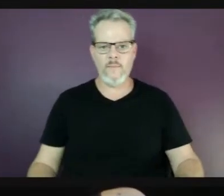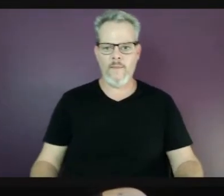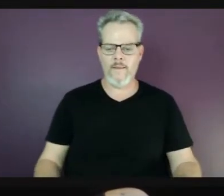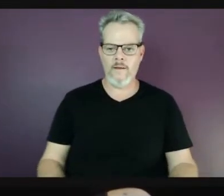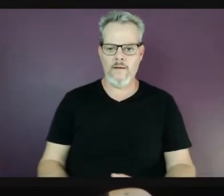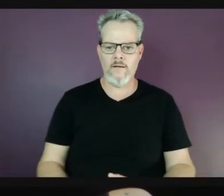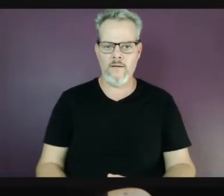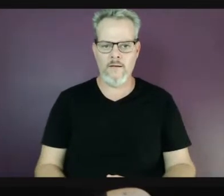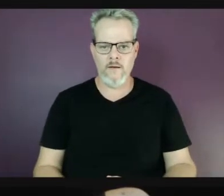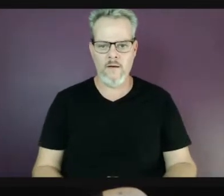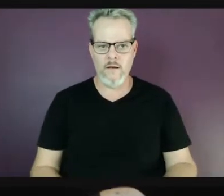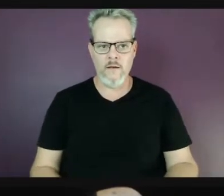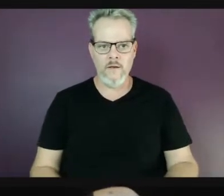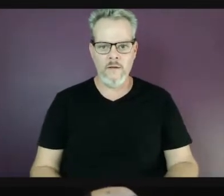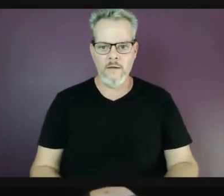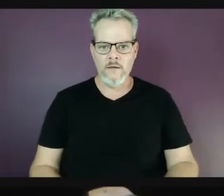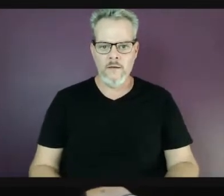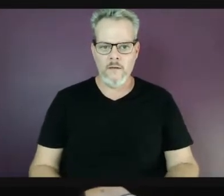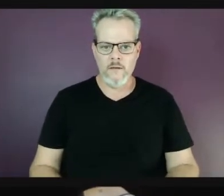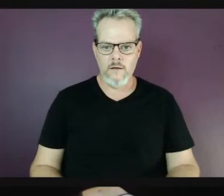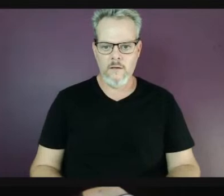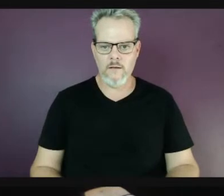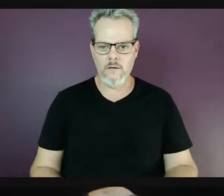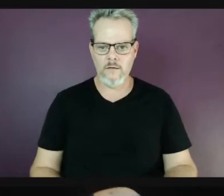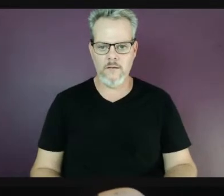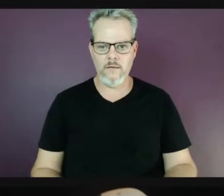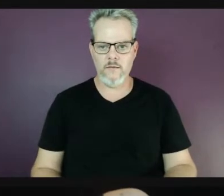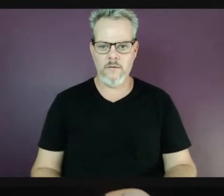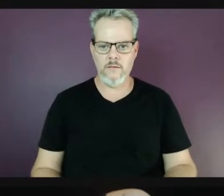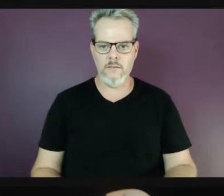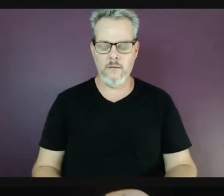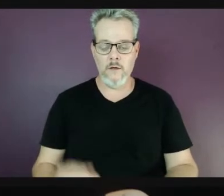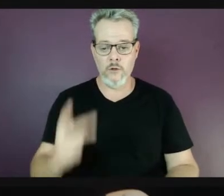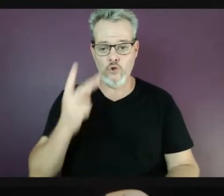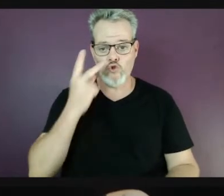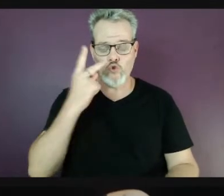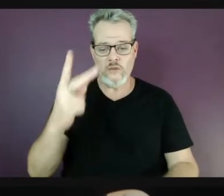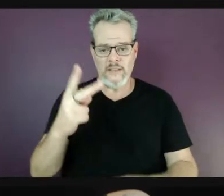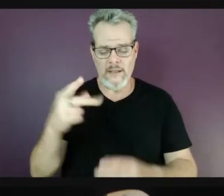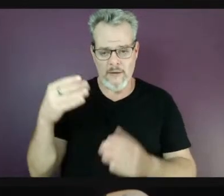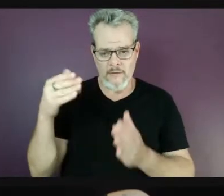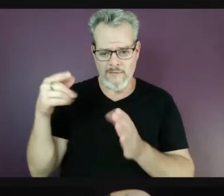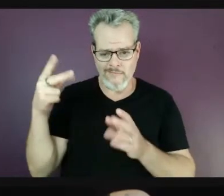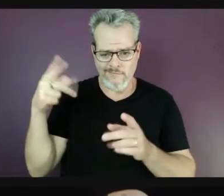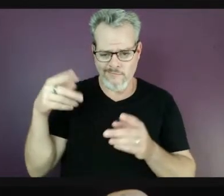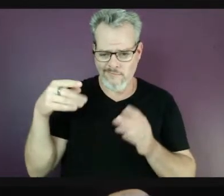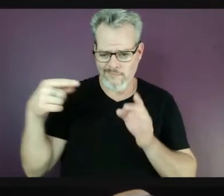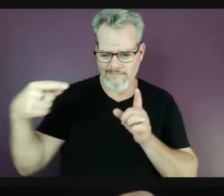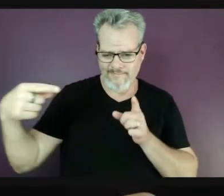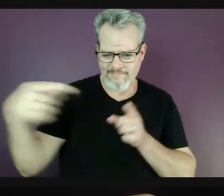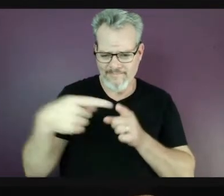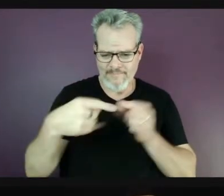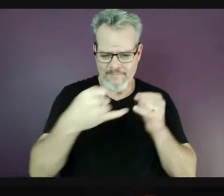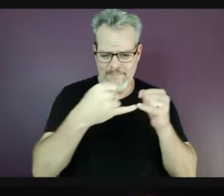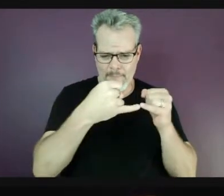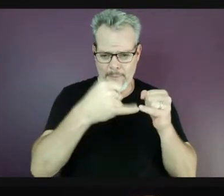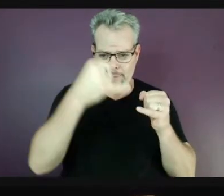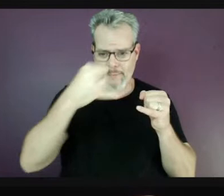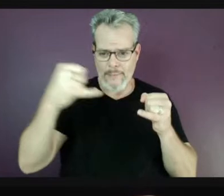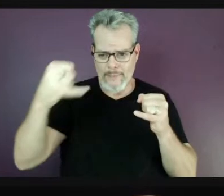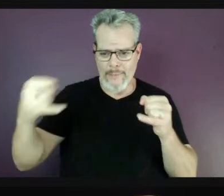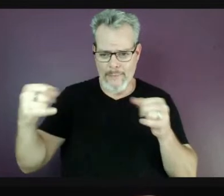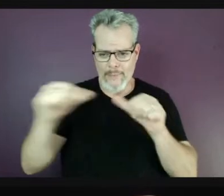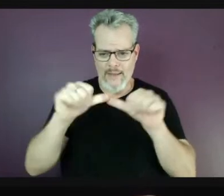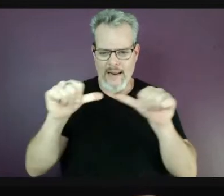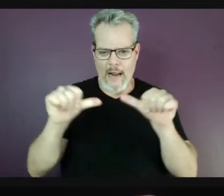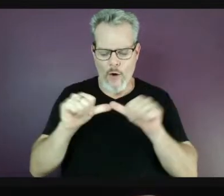not so many in the caldera, mostly to the south. And you see they're reaching down to the edge of, you see these lineations on the Google Earth